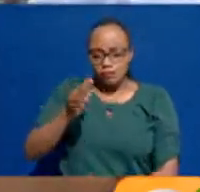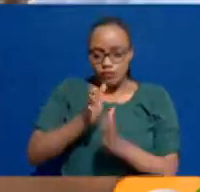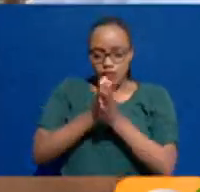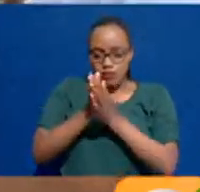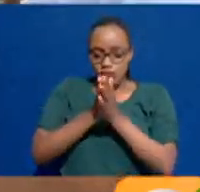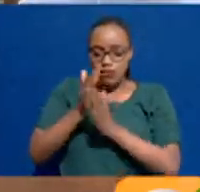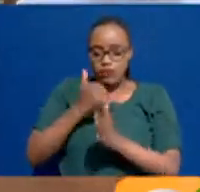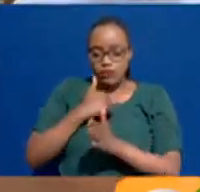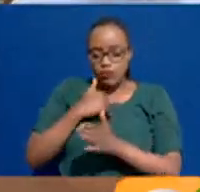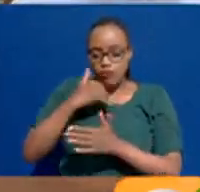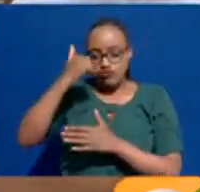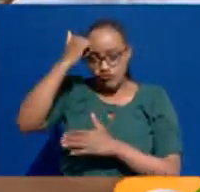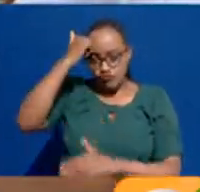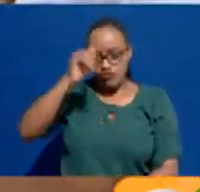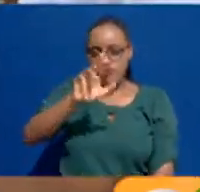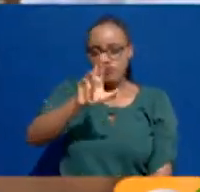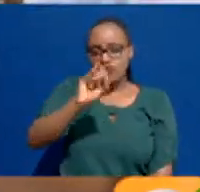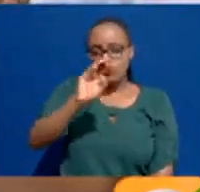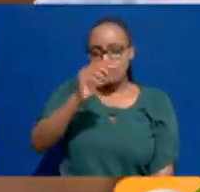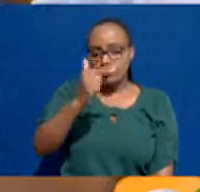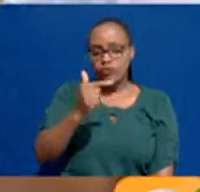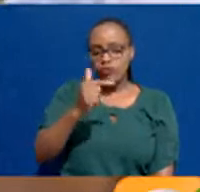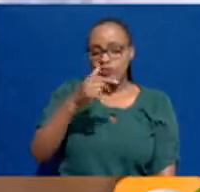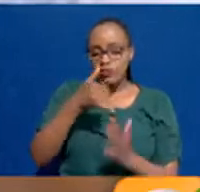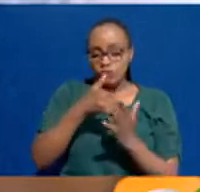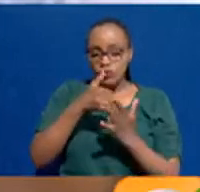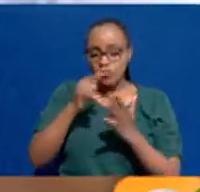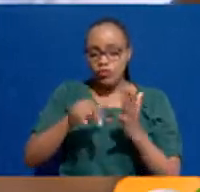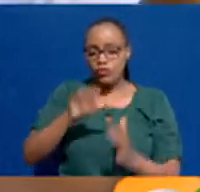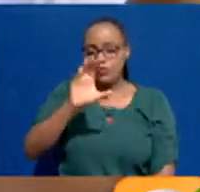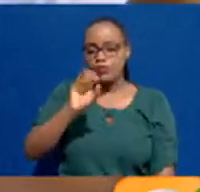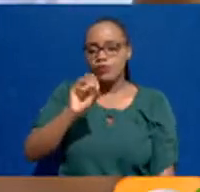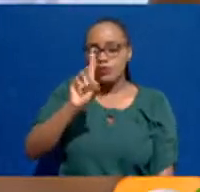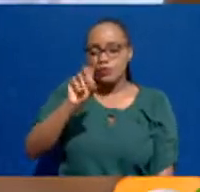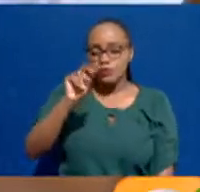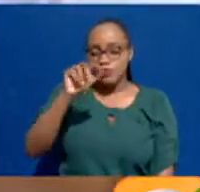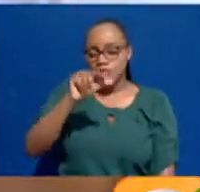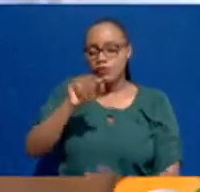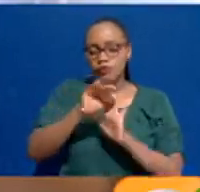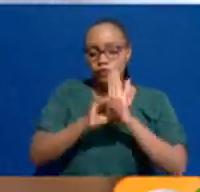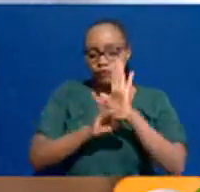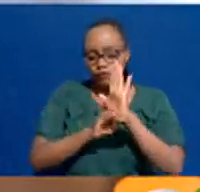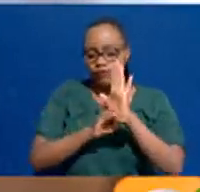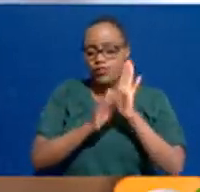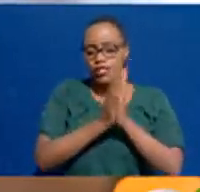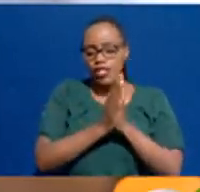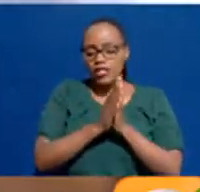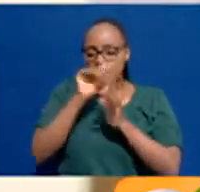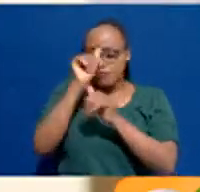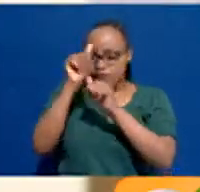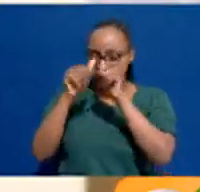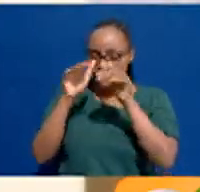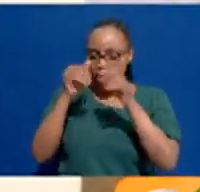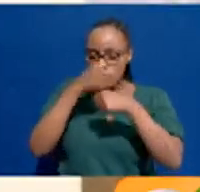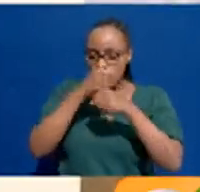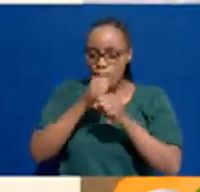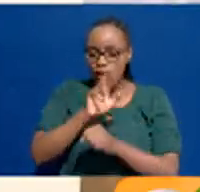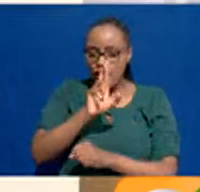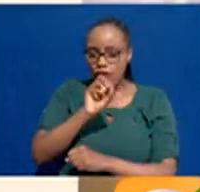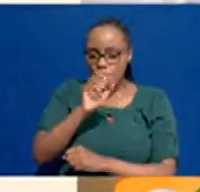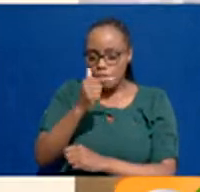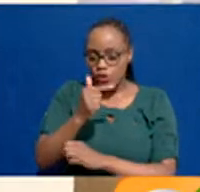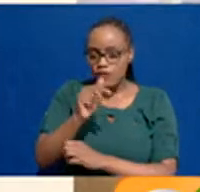of robotics because it entails the coding, programming, creativity of coming up with a robot. The